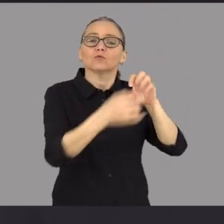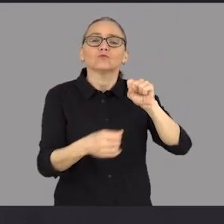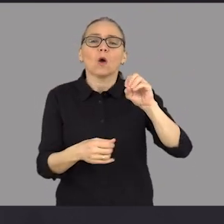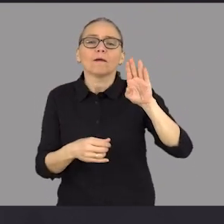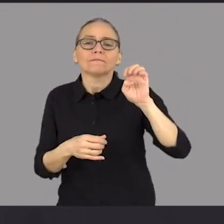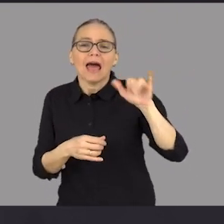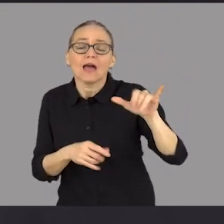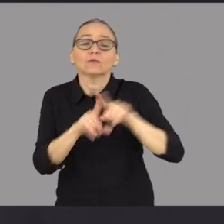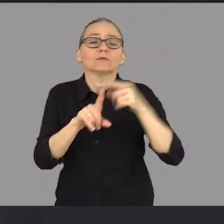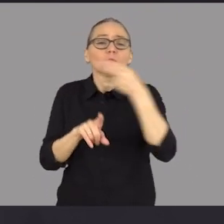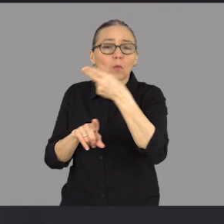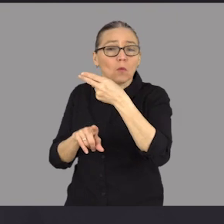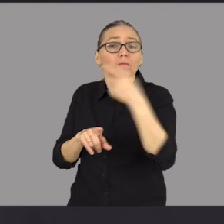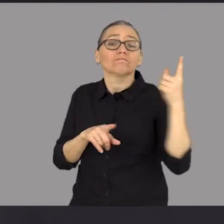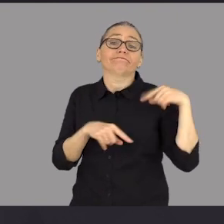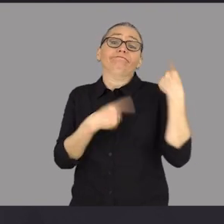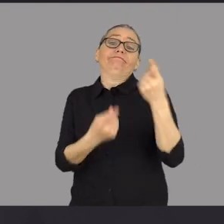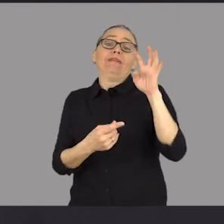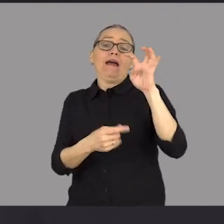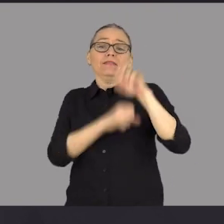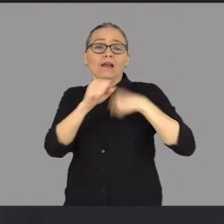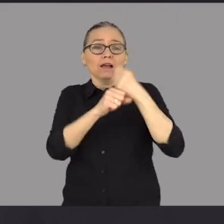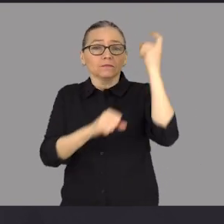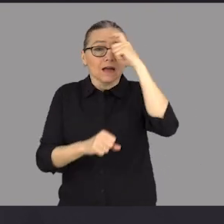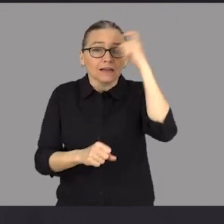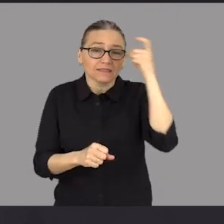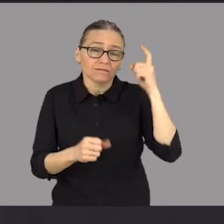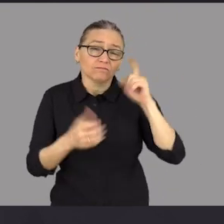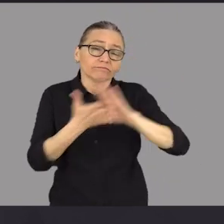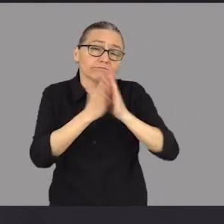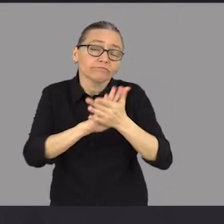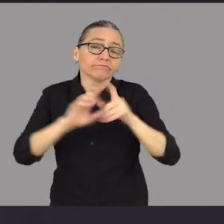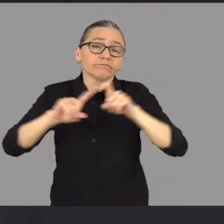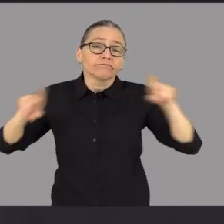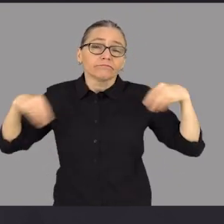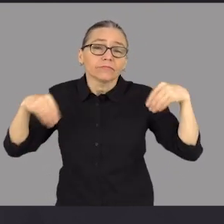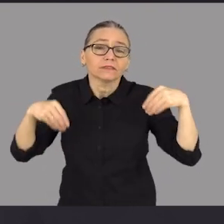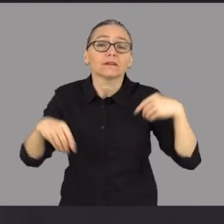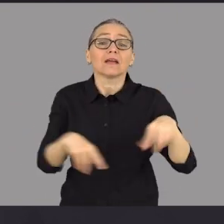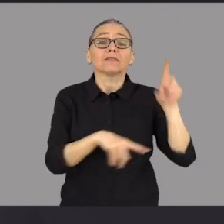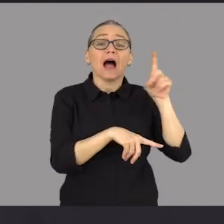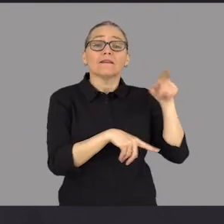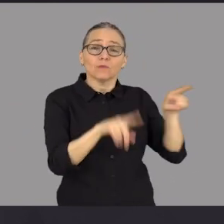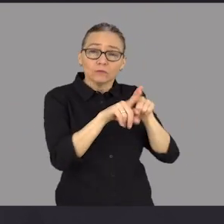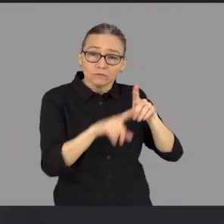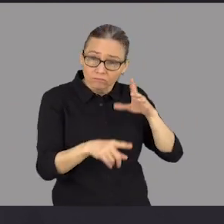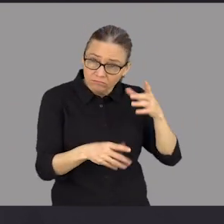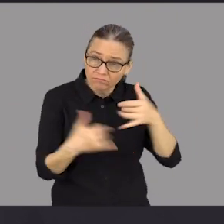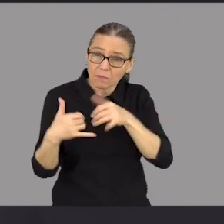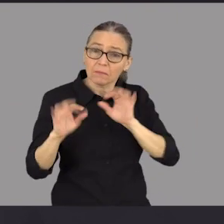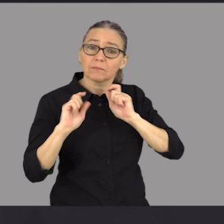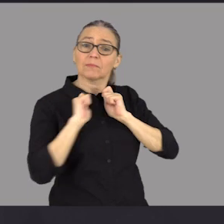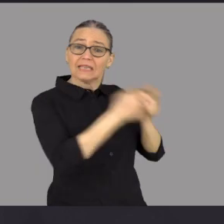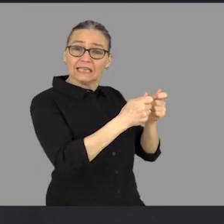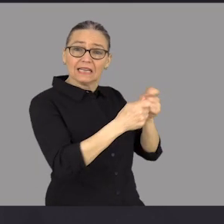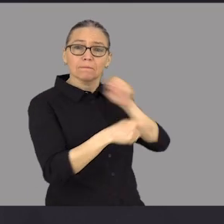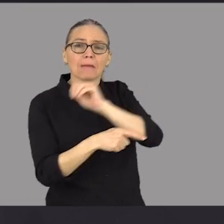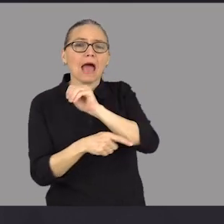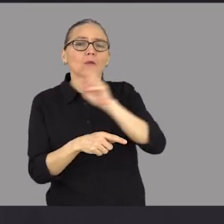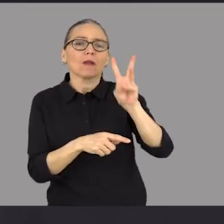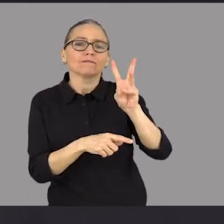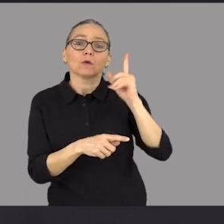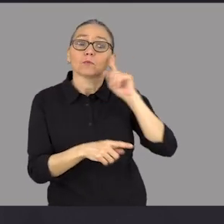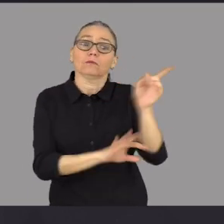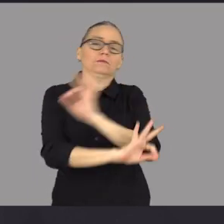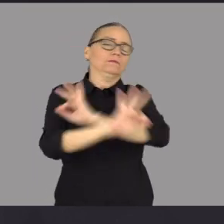the Case Mark Wafer Award for Business Excellence. Over to you, Tanya. Thanks